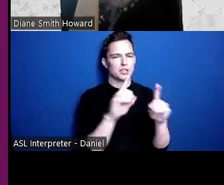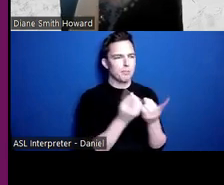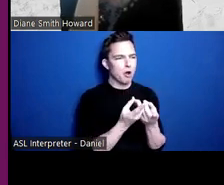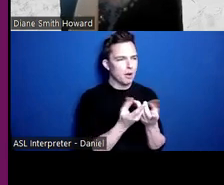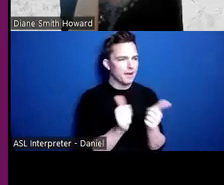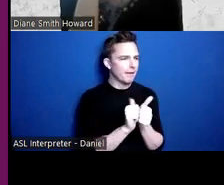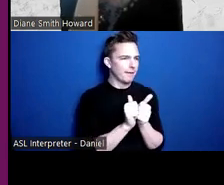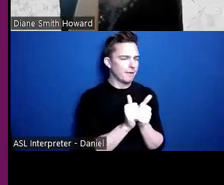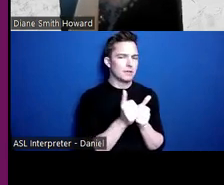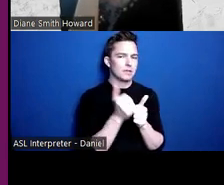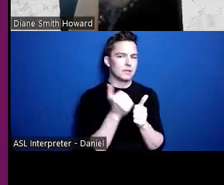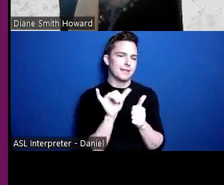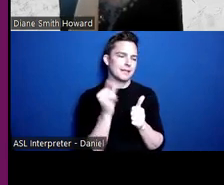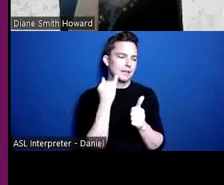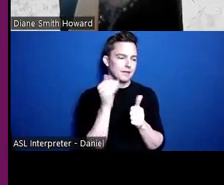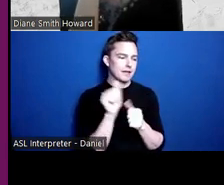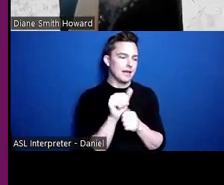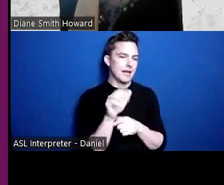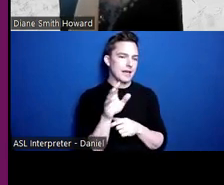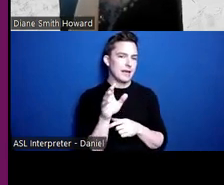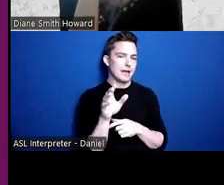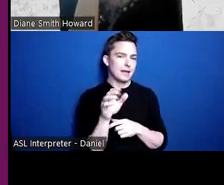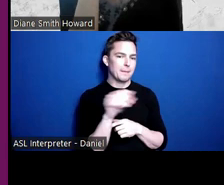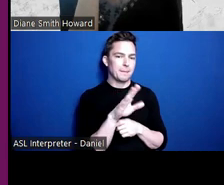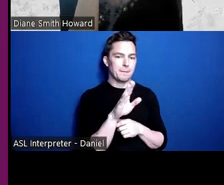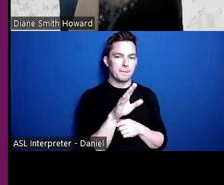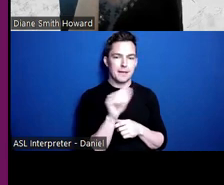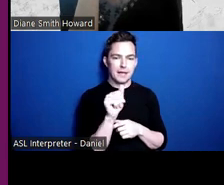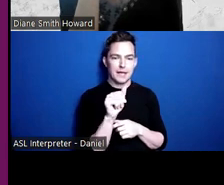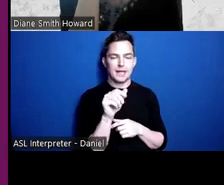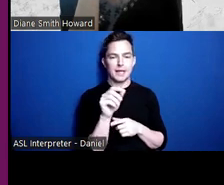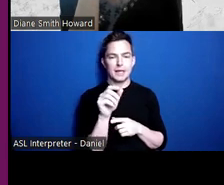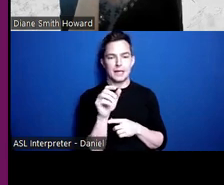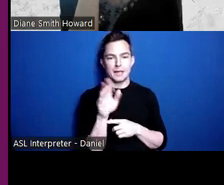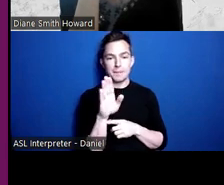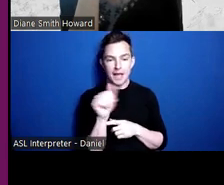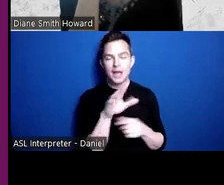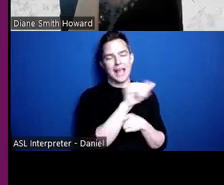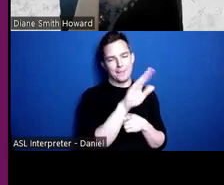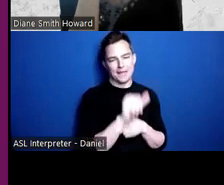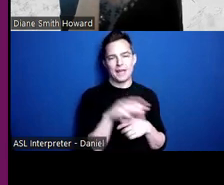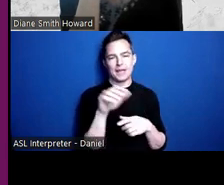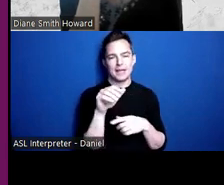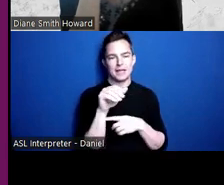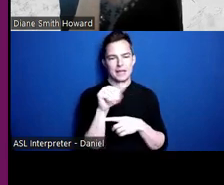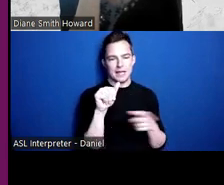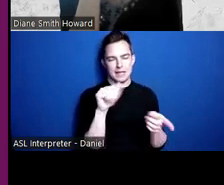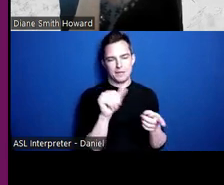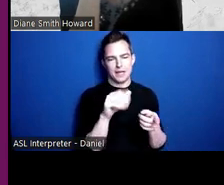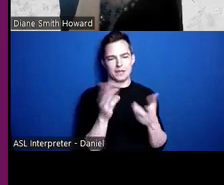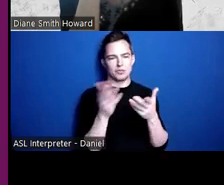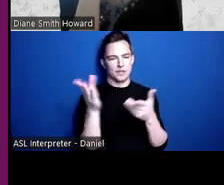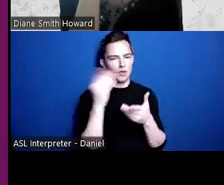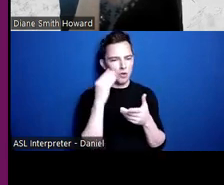in terms of we have an ABA BCBA person here, but then we're going to do ABA at home? There's a lot of issues with